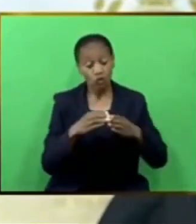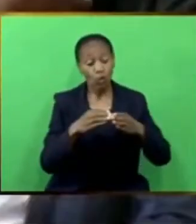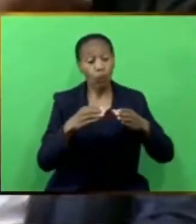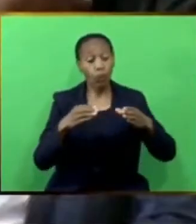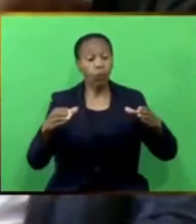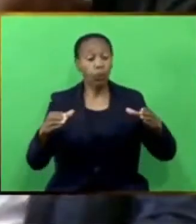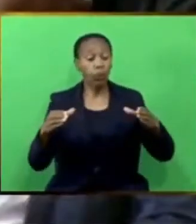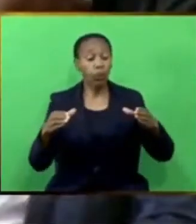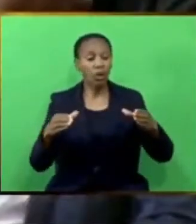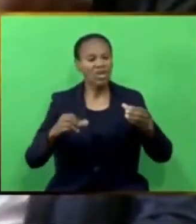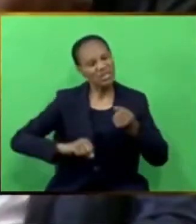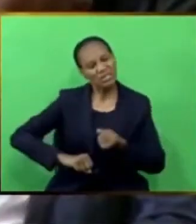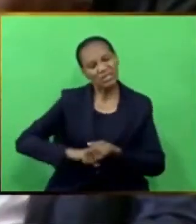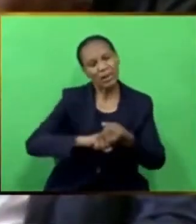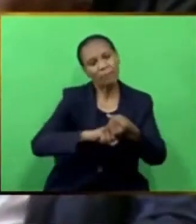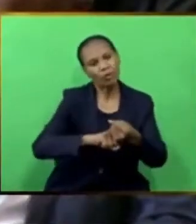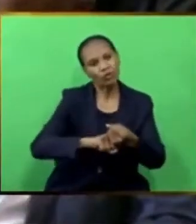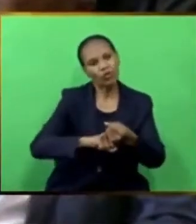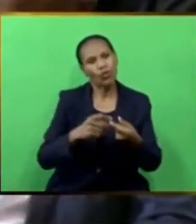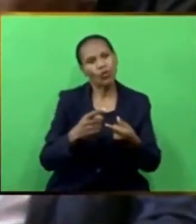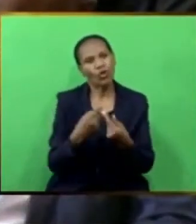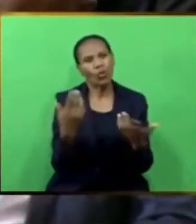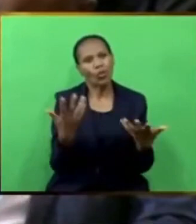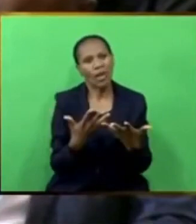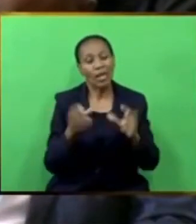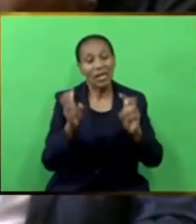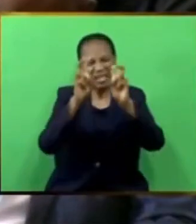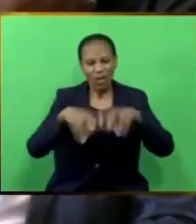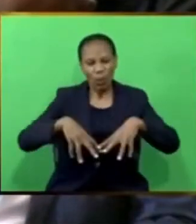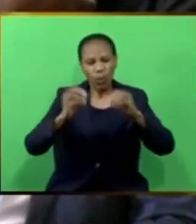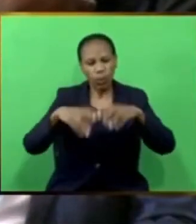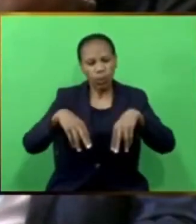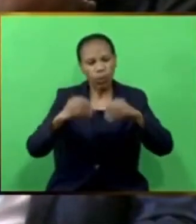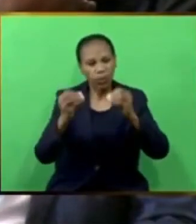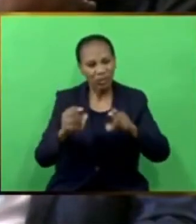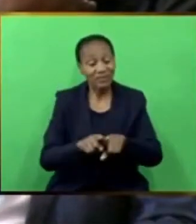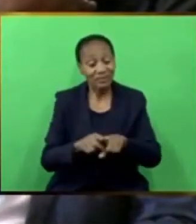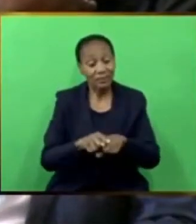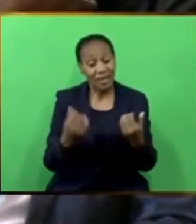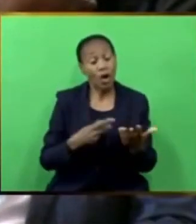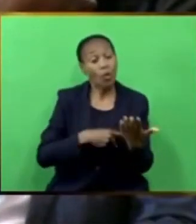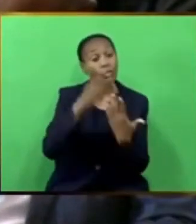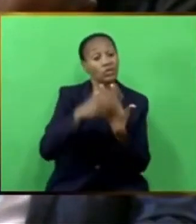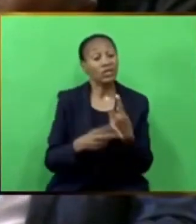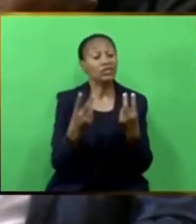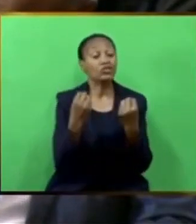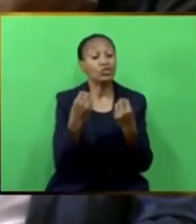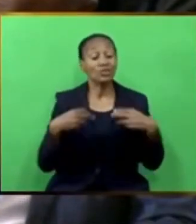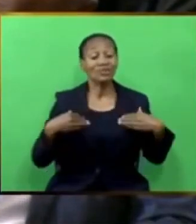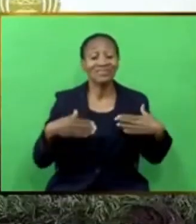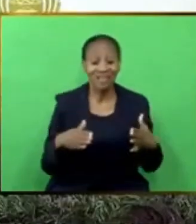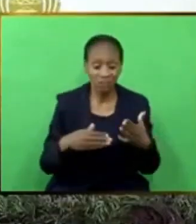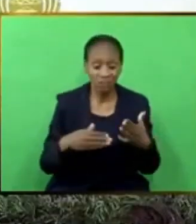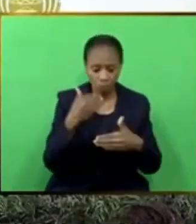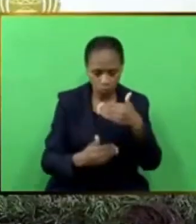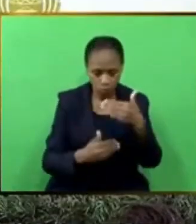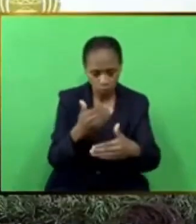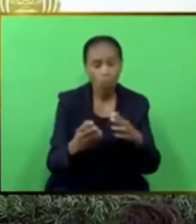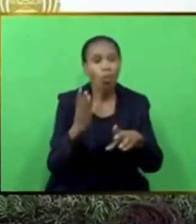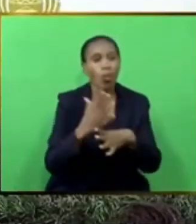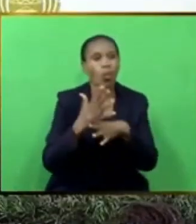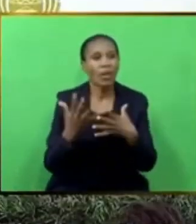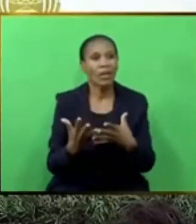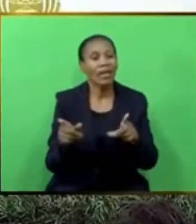is supported by the expected easing of power cuts as new energy projects begin production and as lower